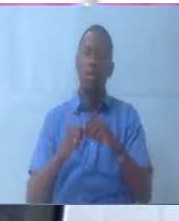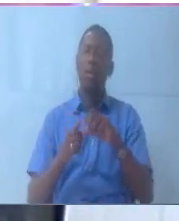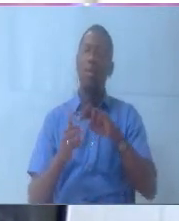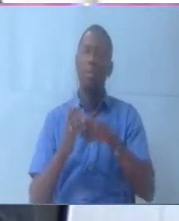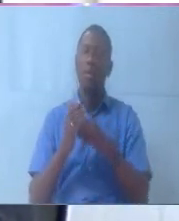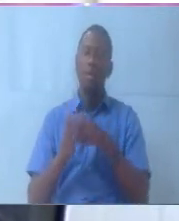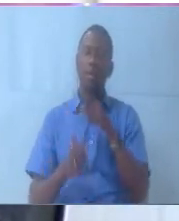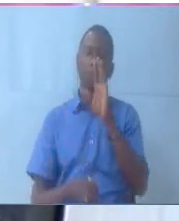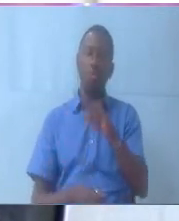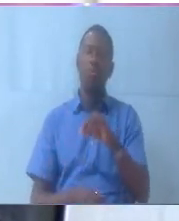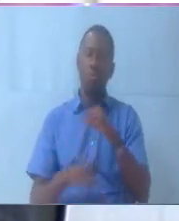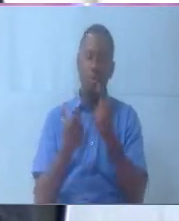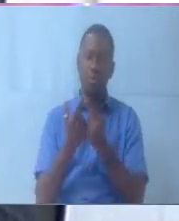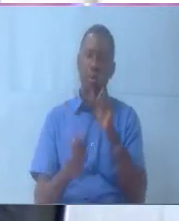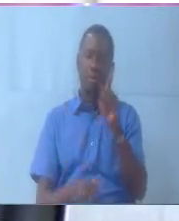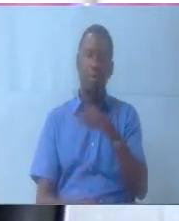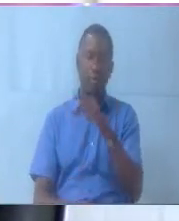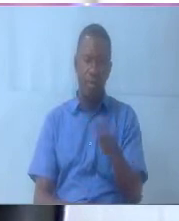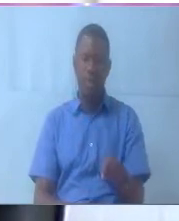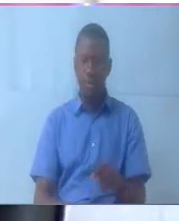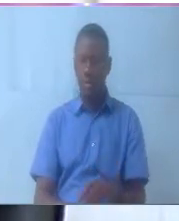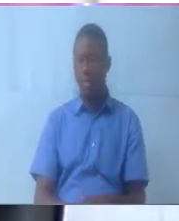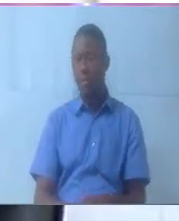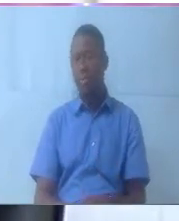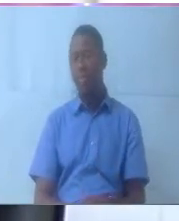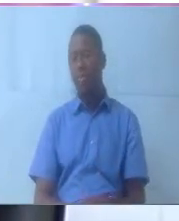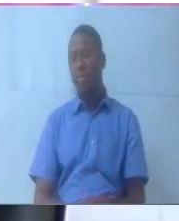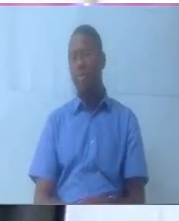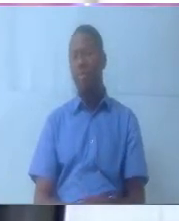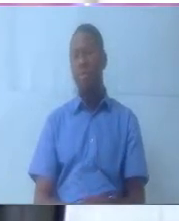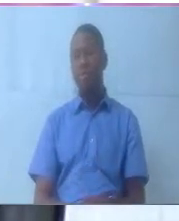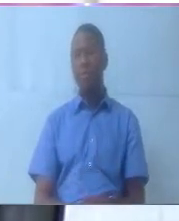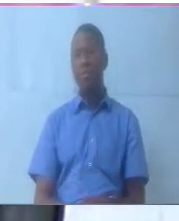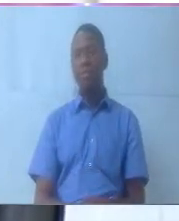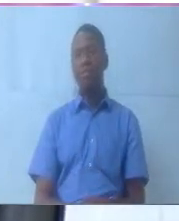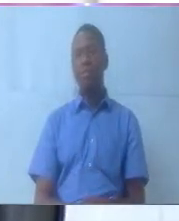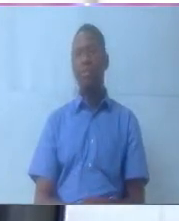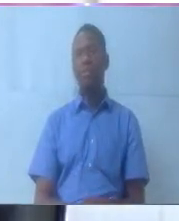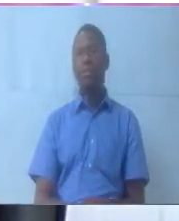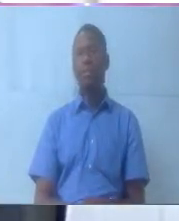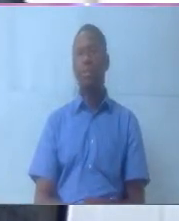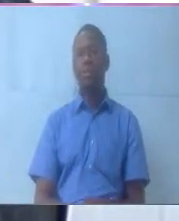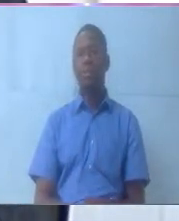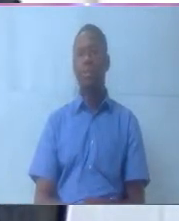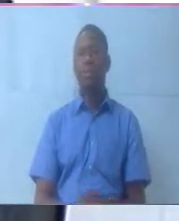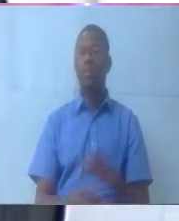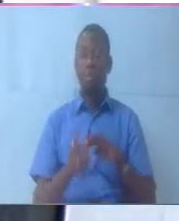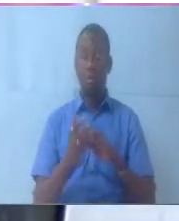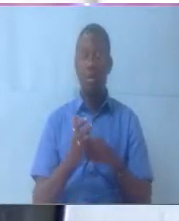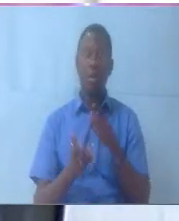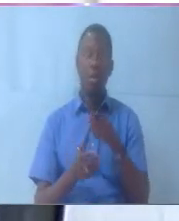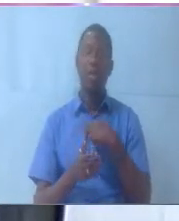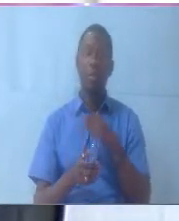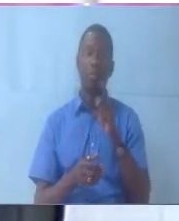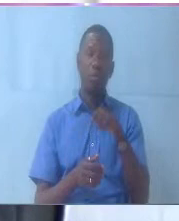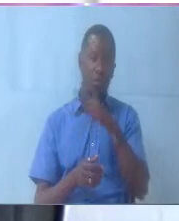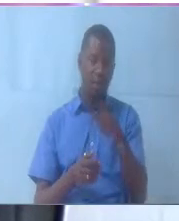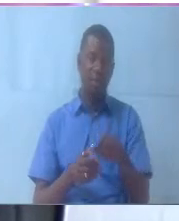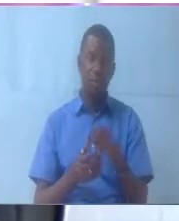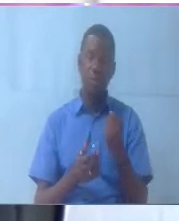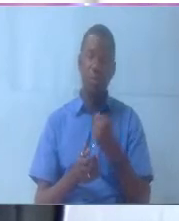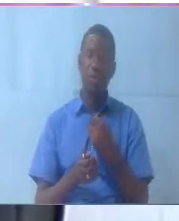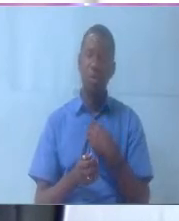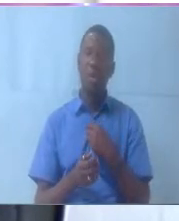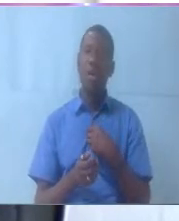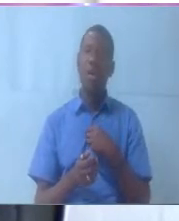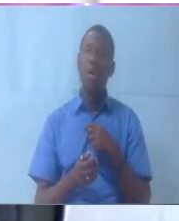menke wonya wole mkukurungoti. And that was an offense because I did not transfer the case. I struck it out. Iko katu wole